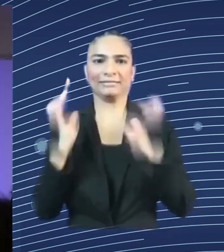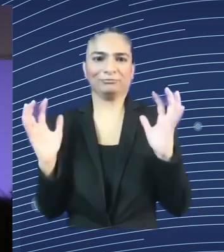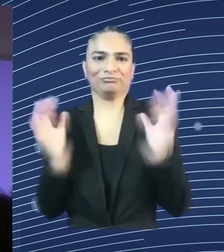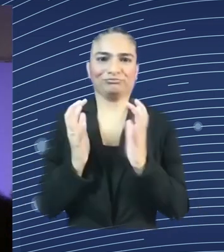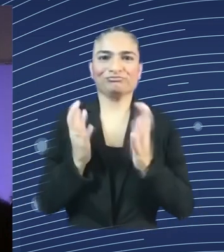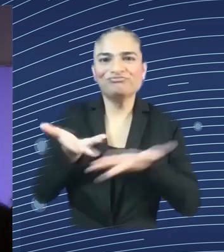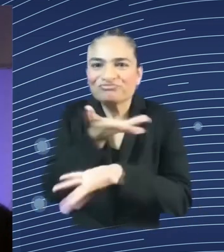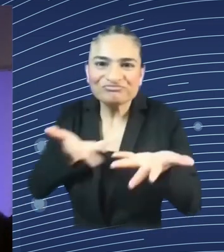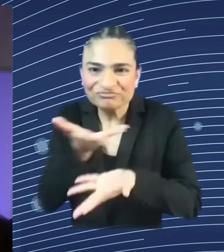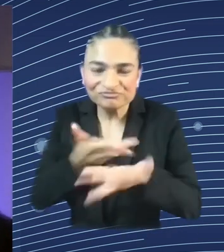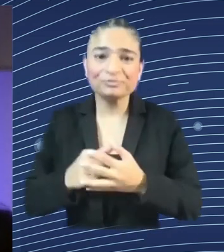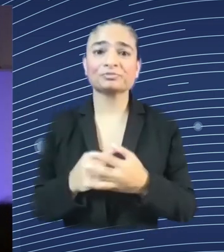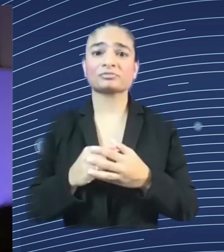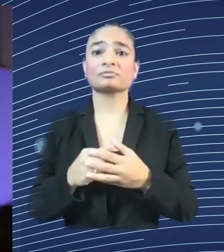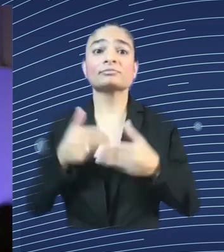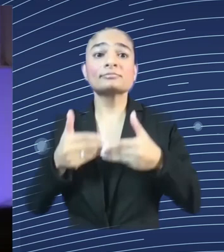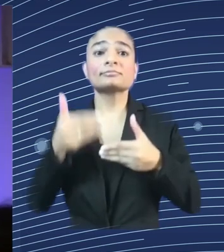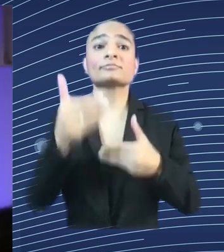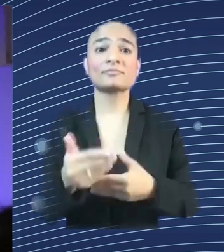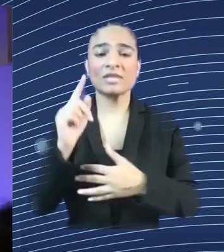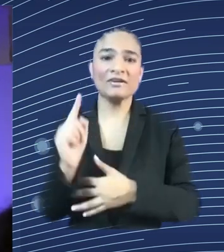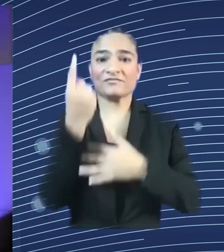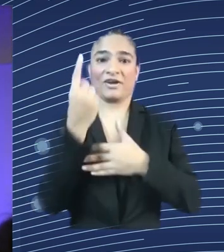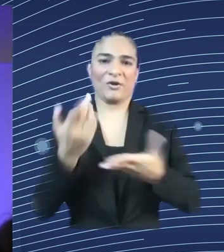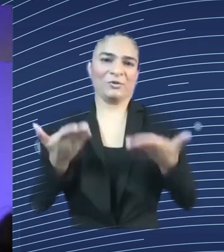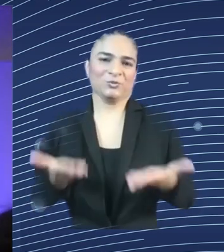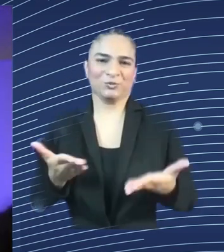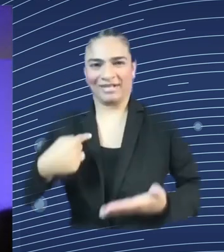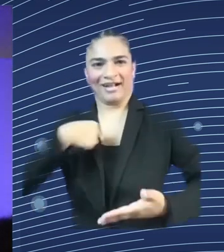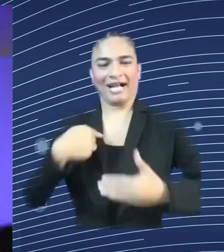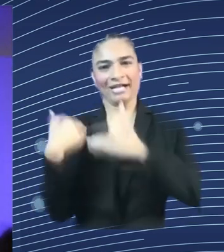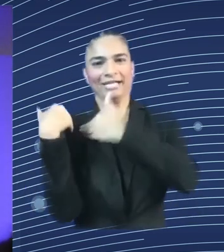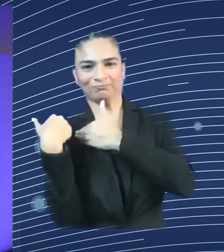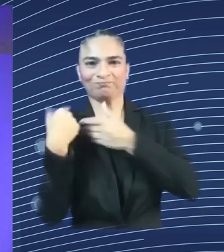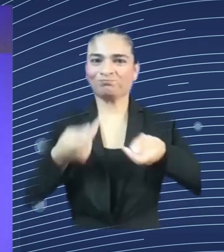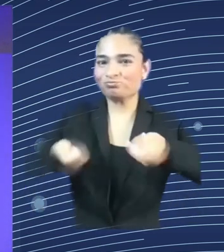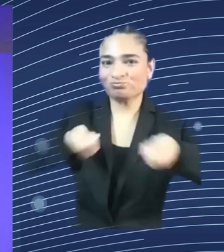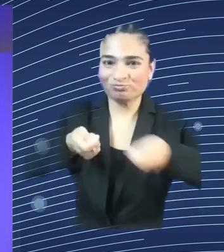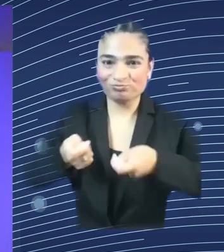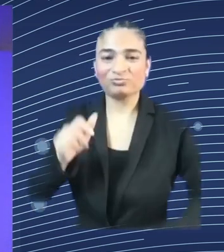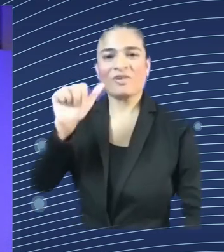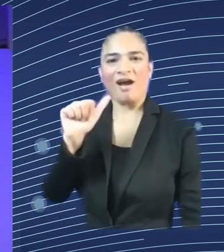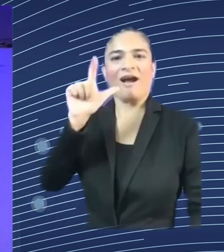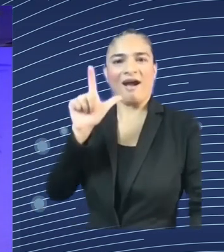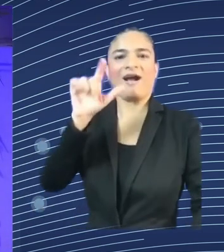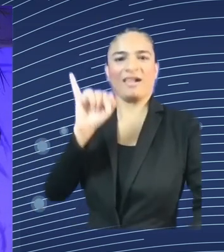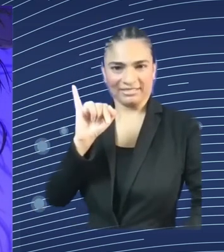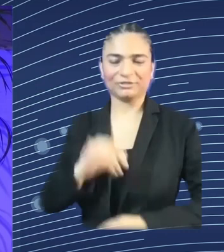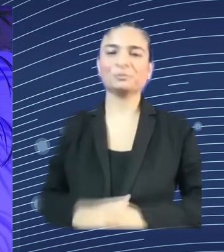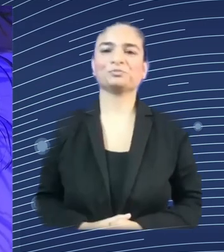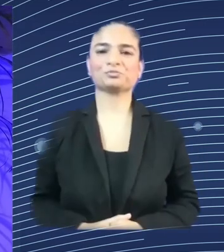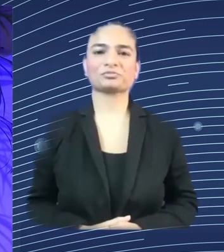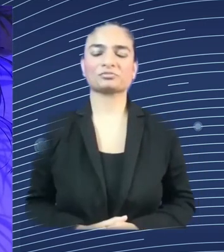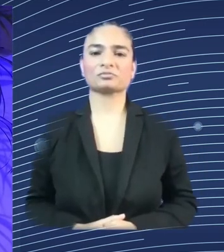Press. The title of our session is, after I say the title, we bring in some